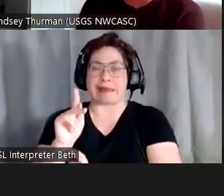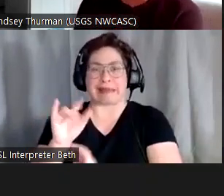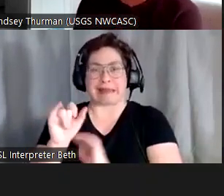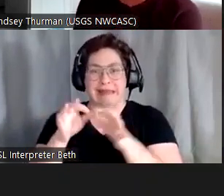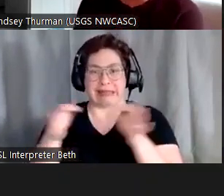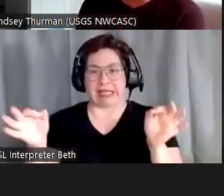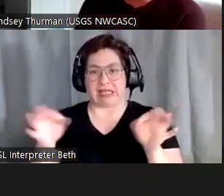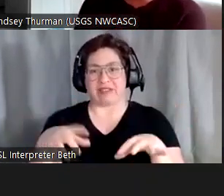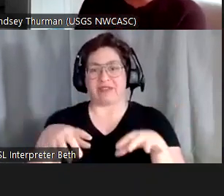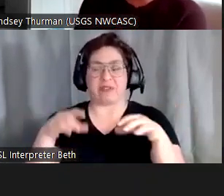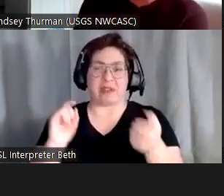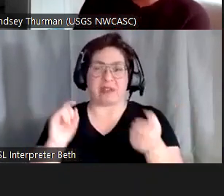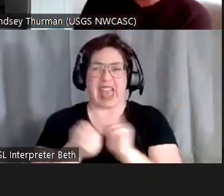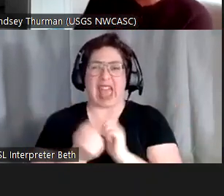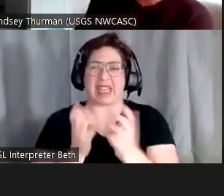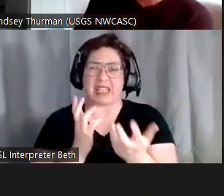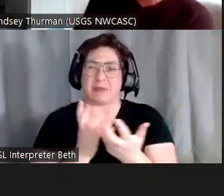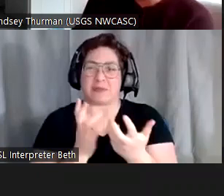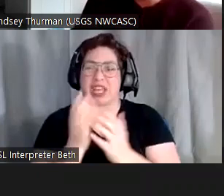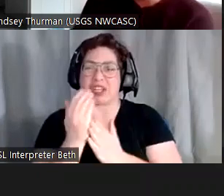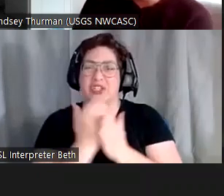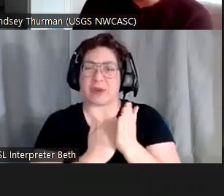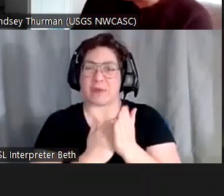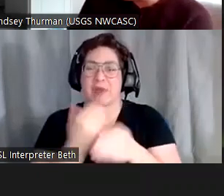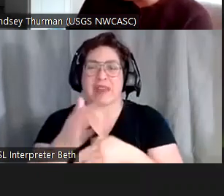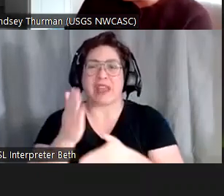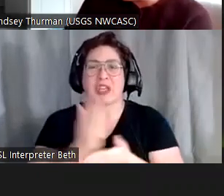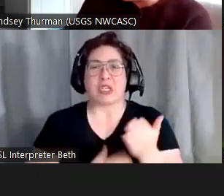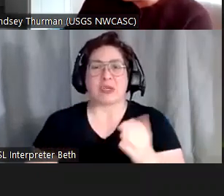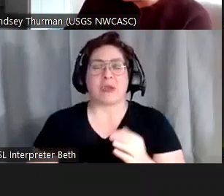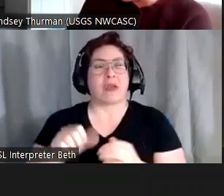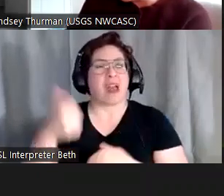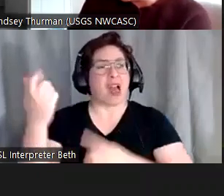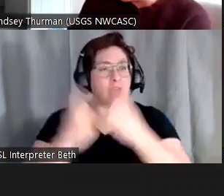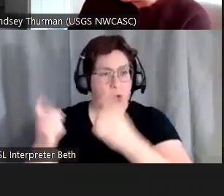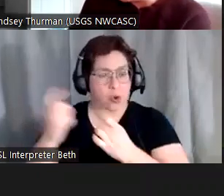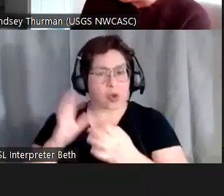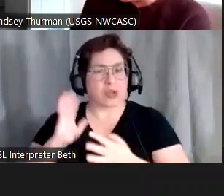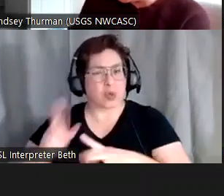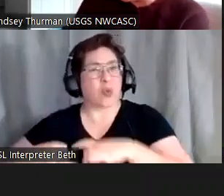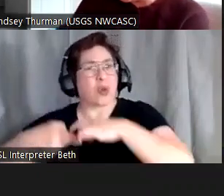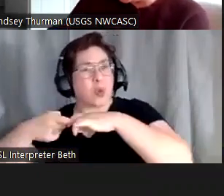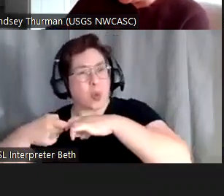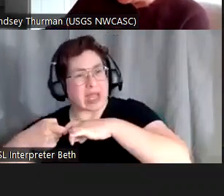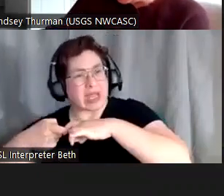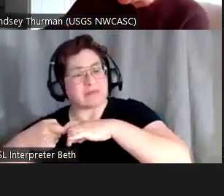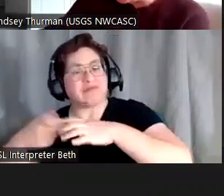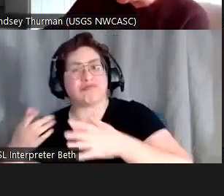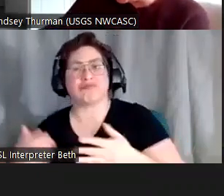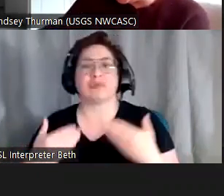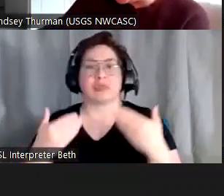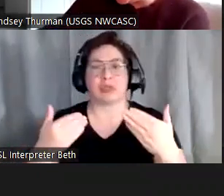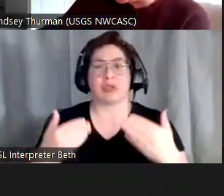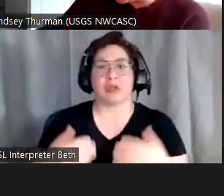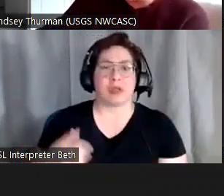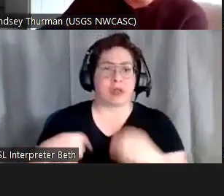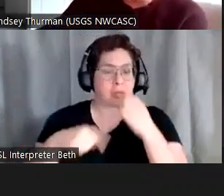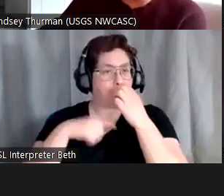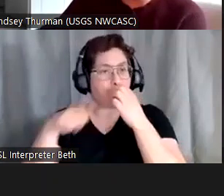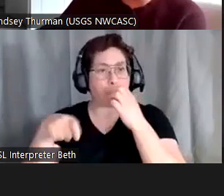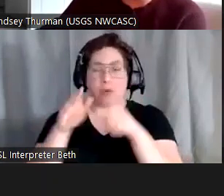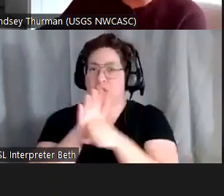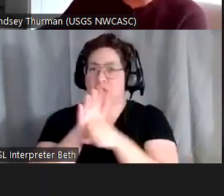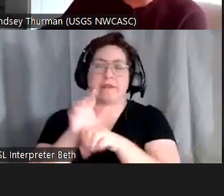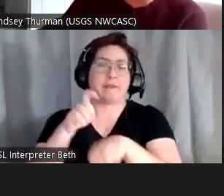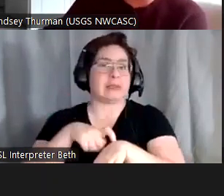part. Okay, well, we'll let you go to that. There are other questions here, but we'll wait and take them. Okay. Yeah, we should have plenty of time at the